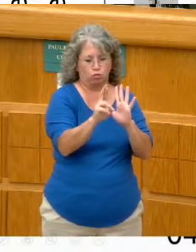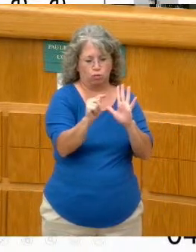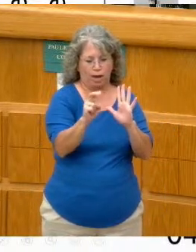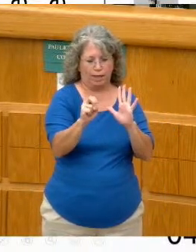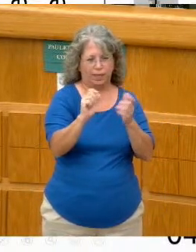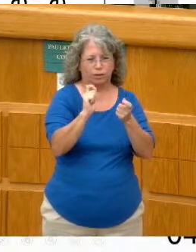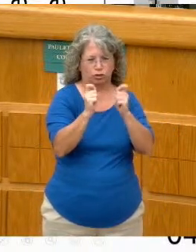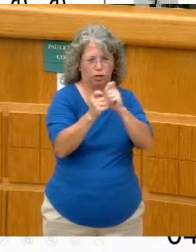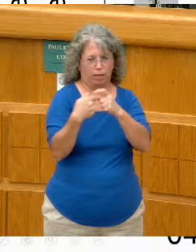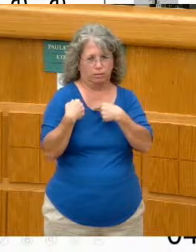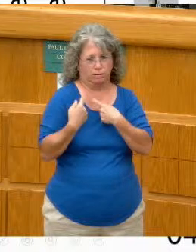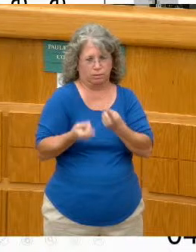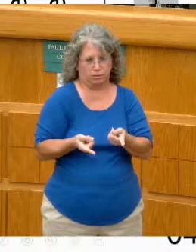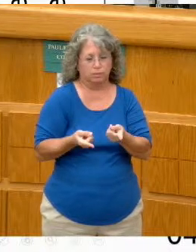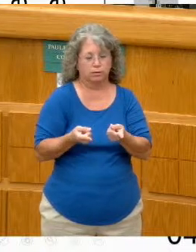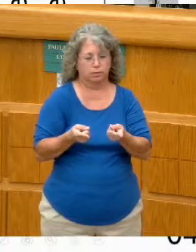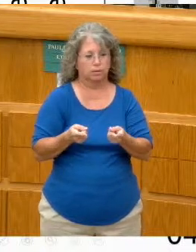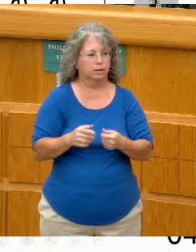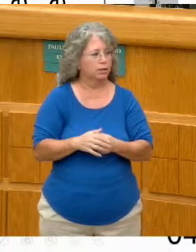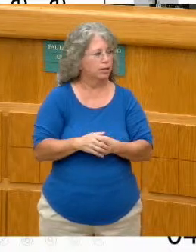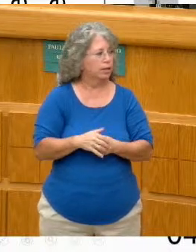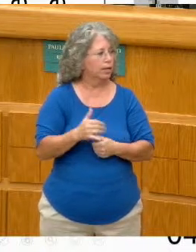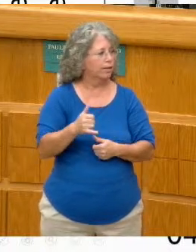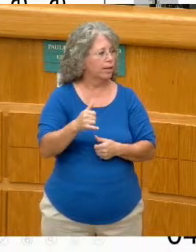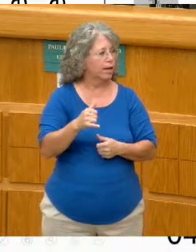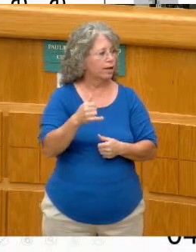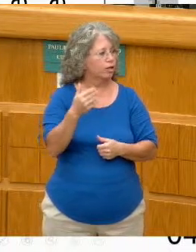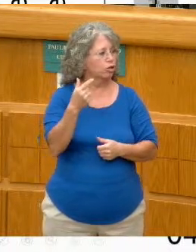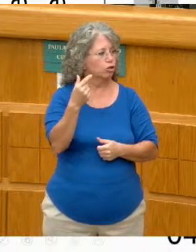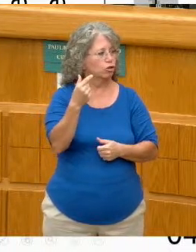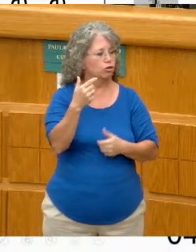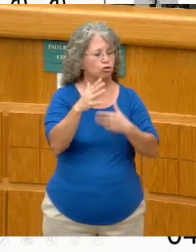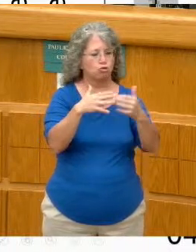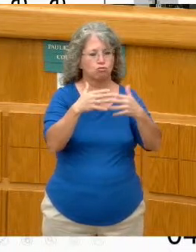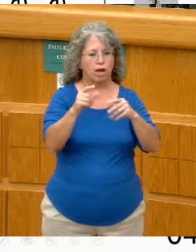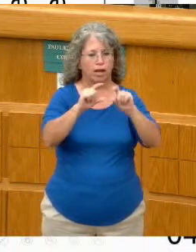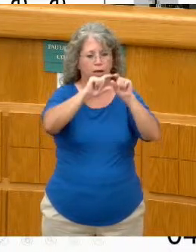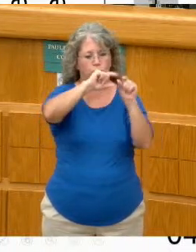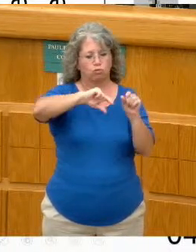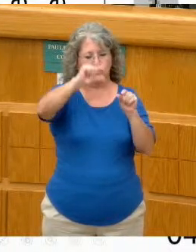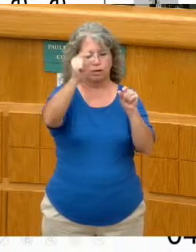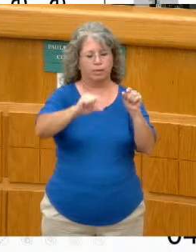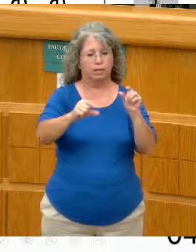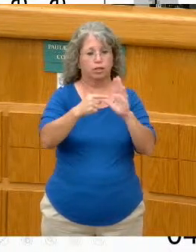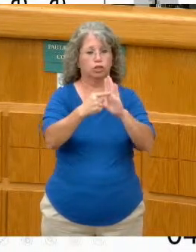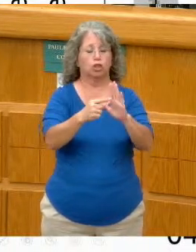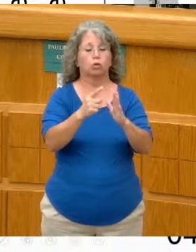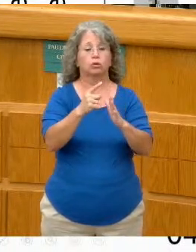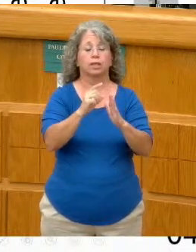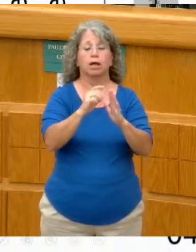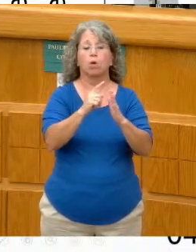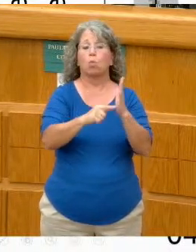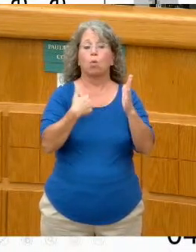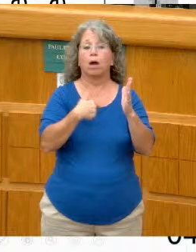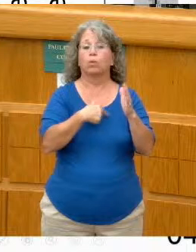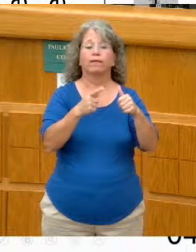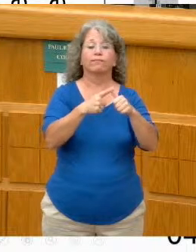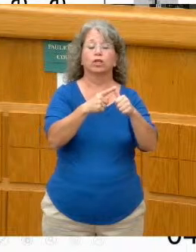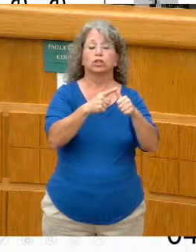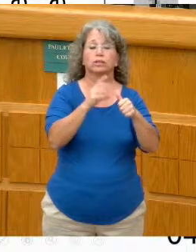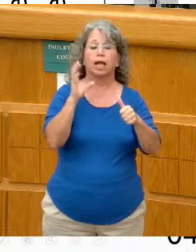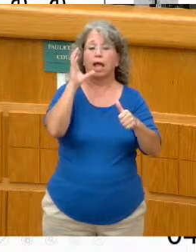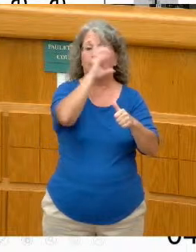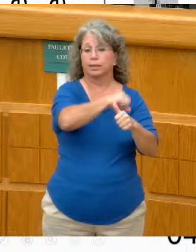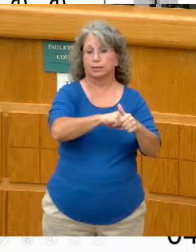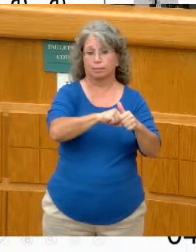and the gray ribbon shows you the estimated transmission rate in black, and then our confidence levels